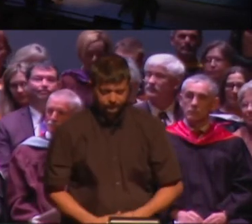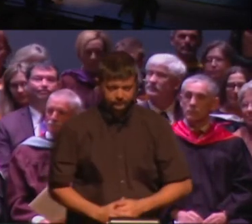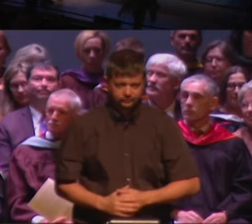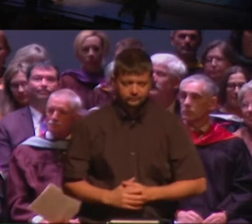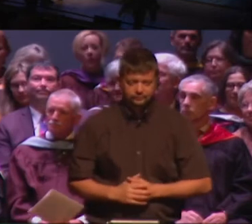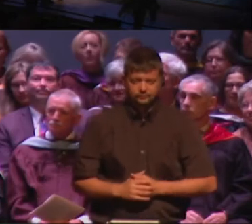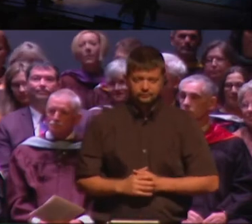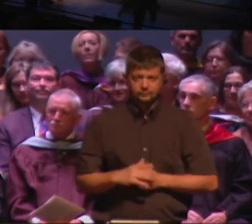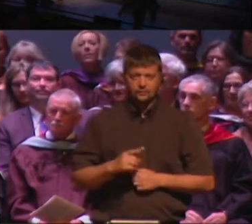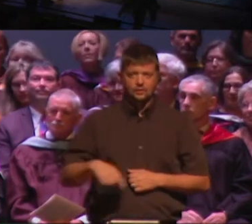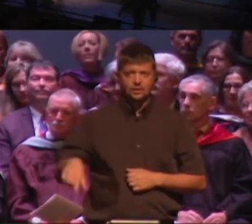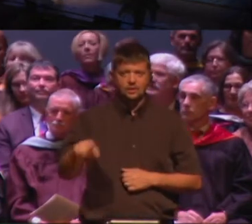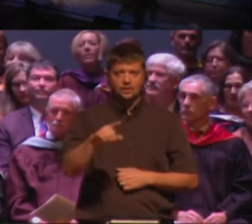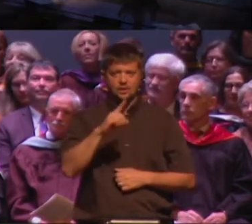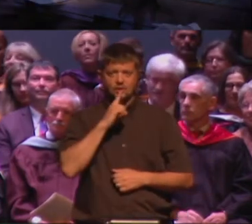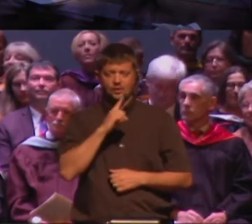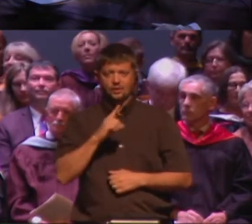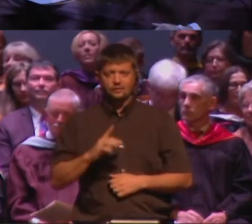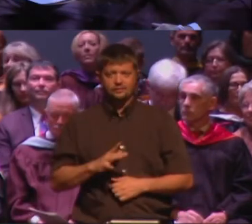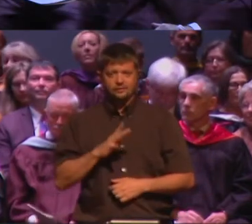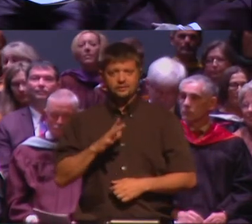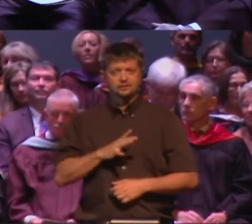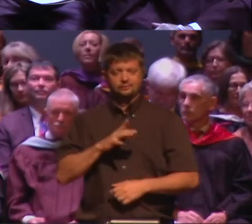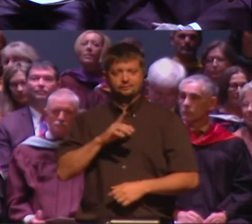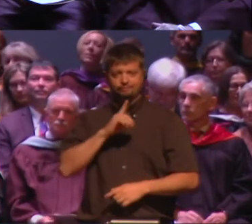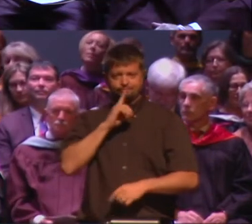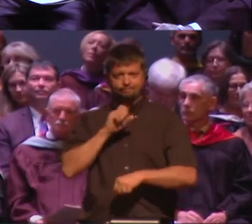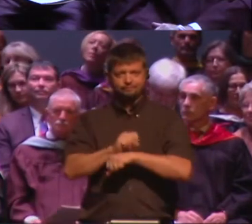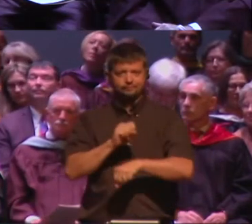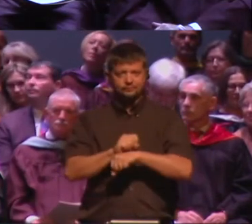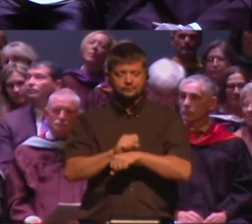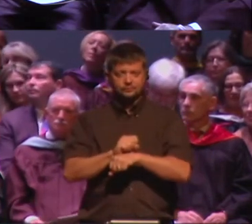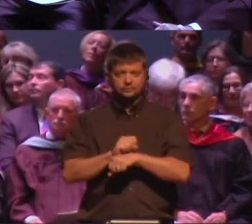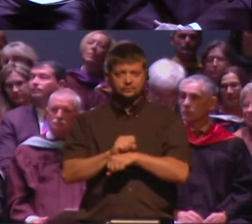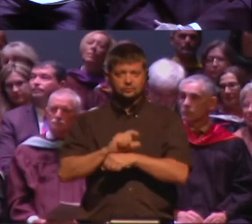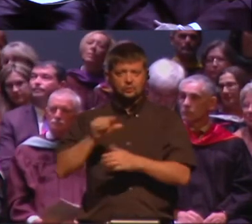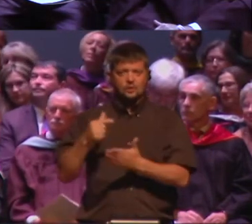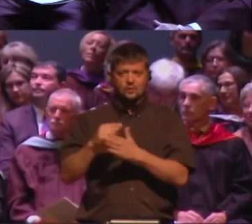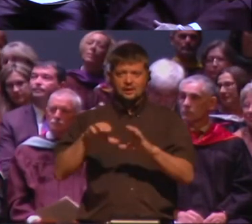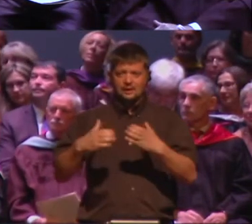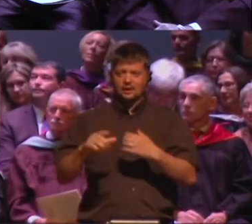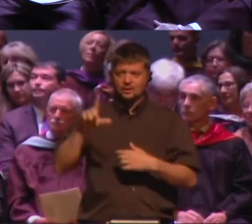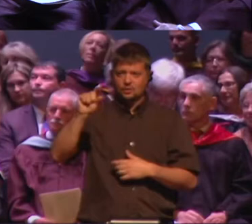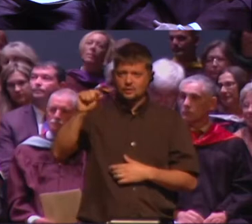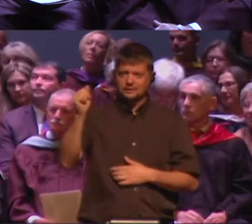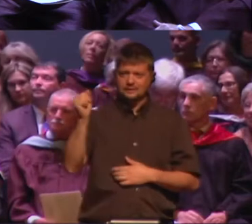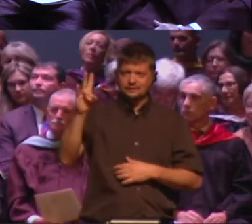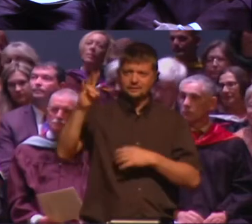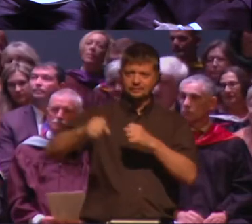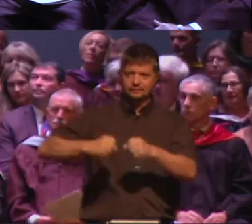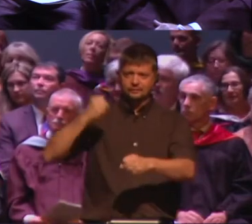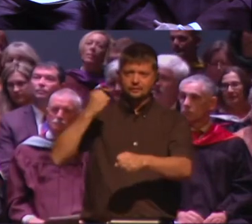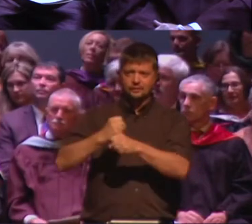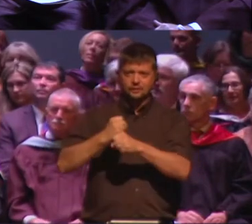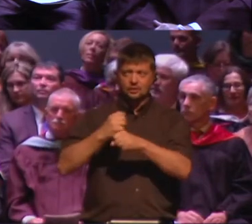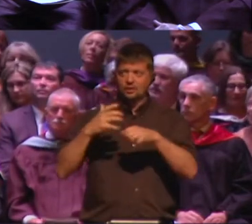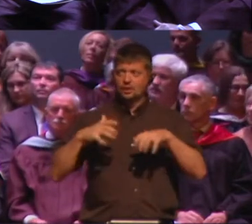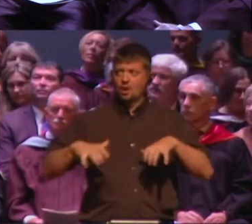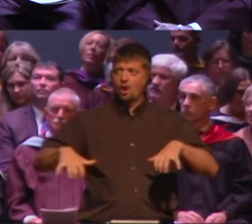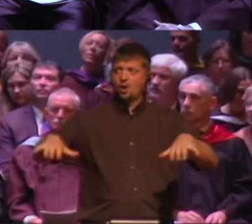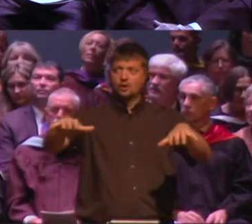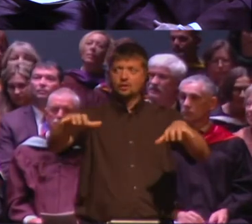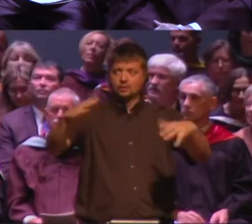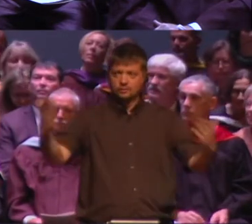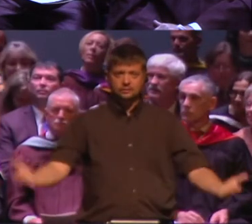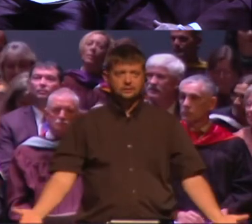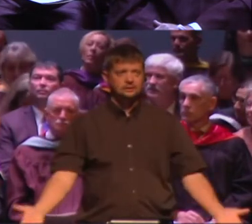Graduates, you are officially recognized as the Western Piedmont graduating class of 2017. Audience, would you please stand and